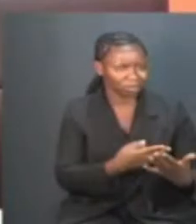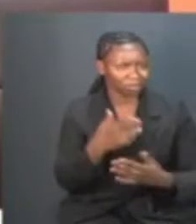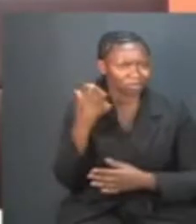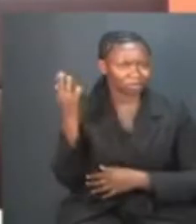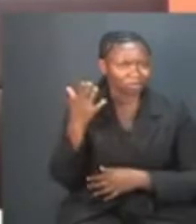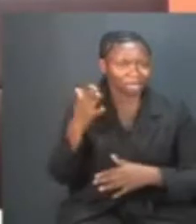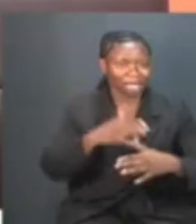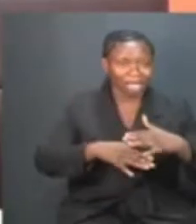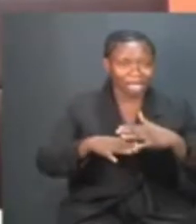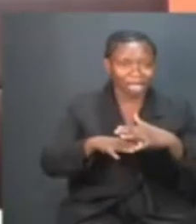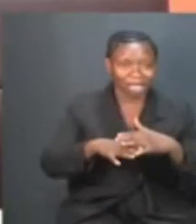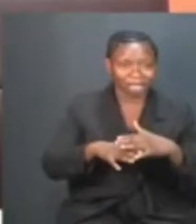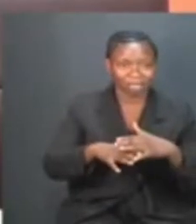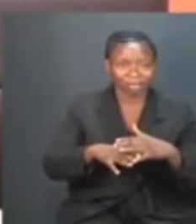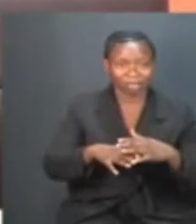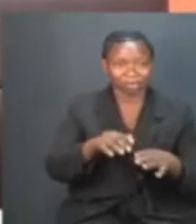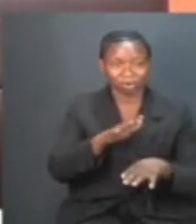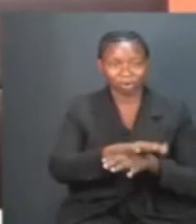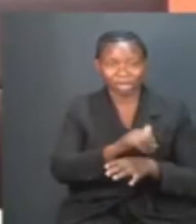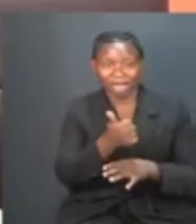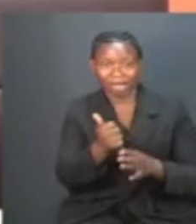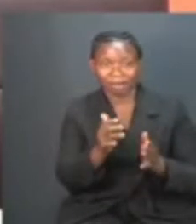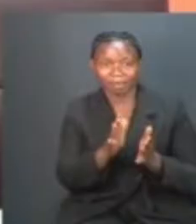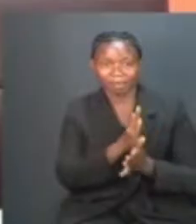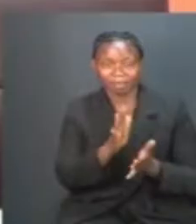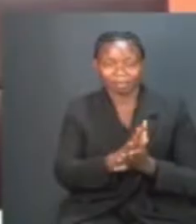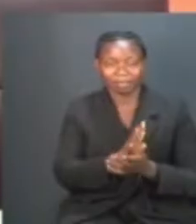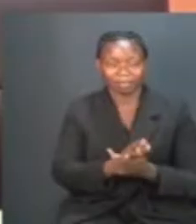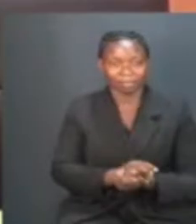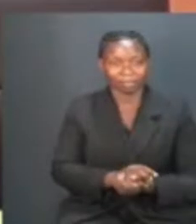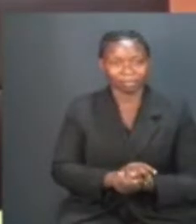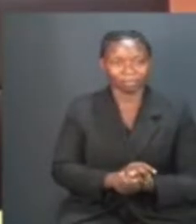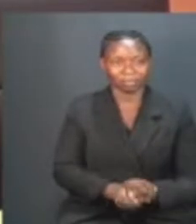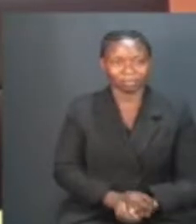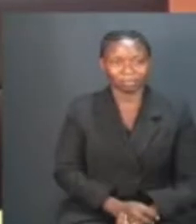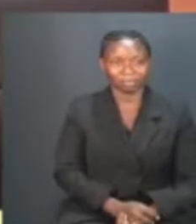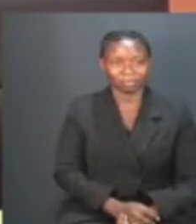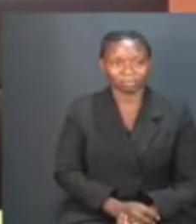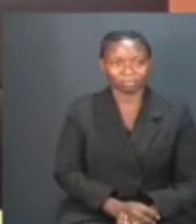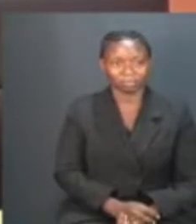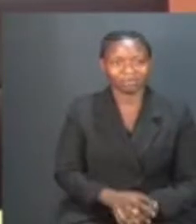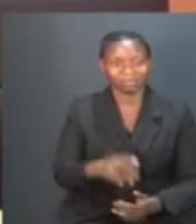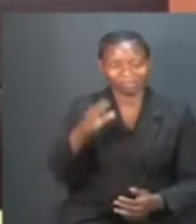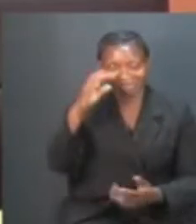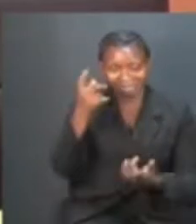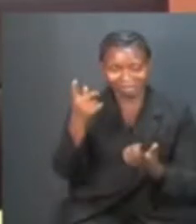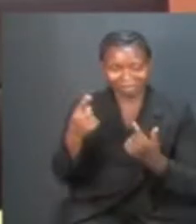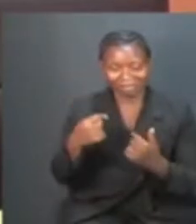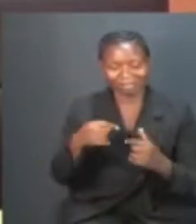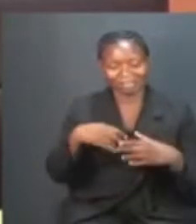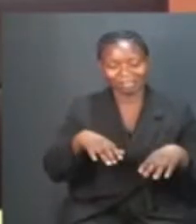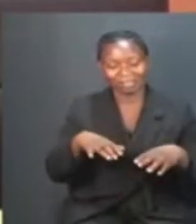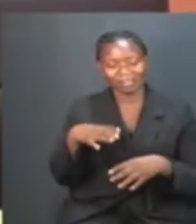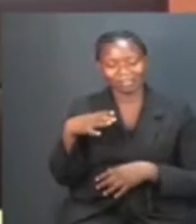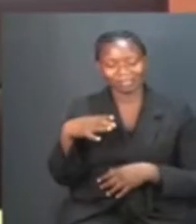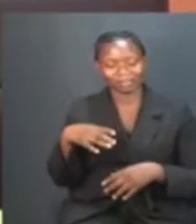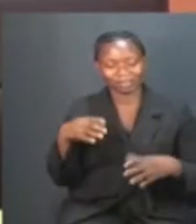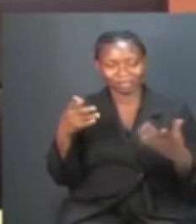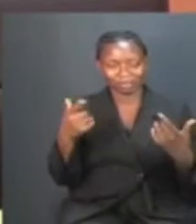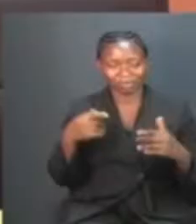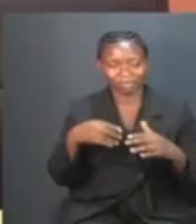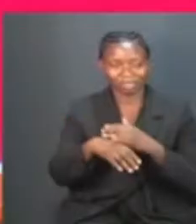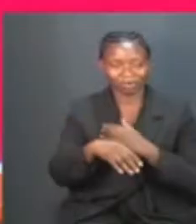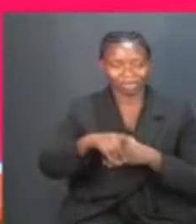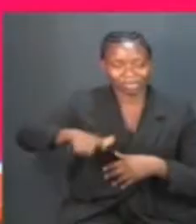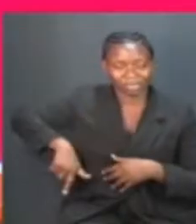under statements in the other paper. Well, probably, I guess you came in late. Initially,